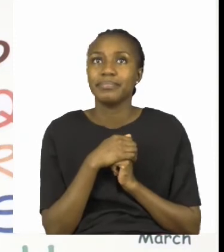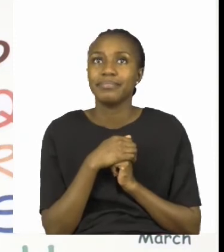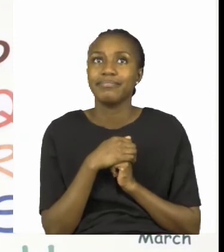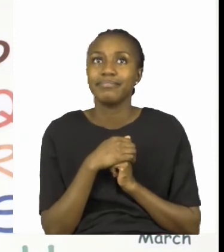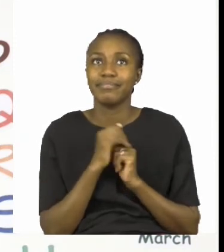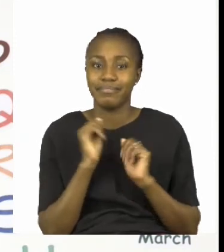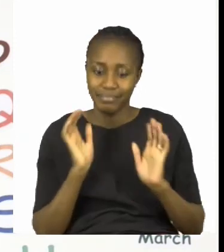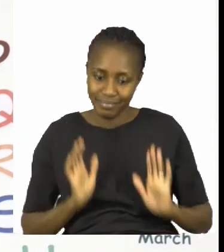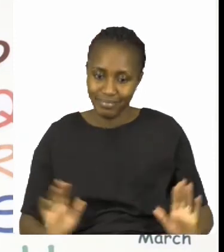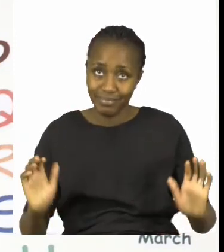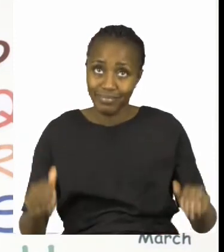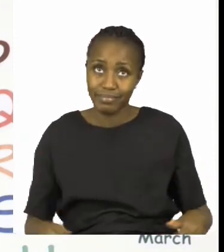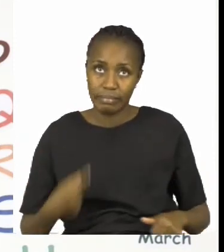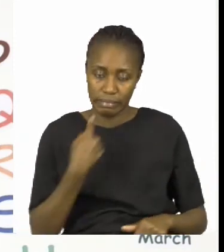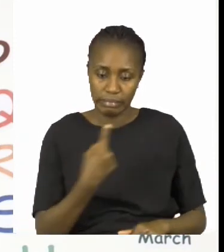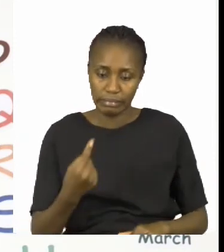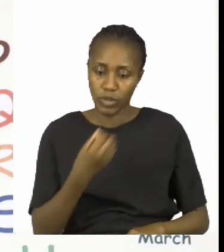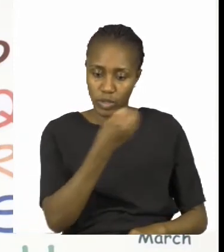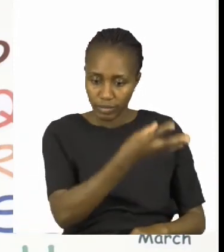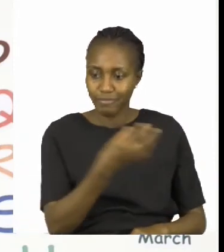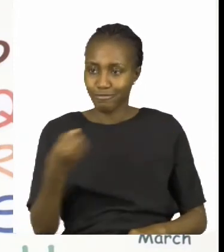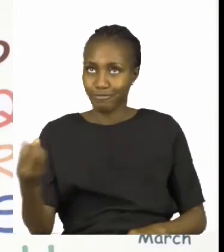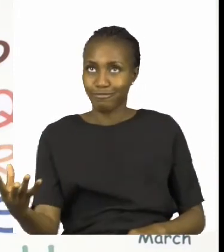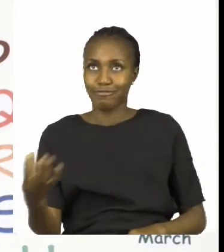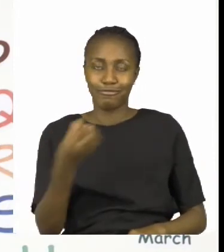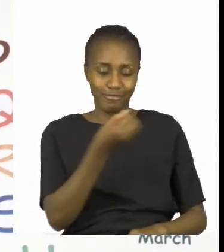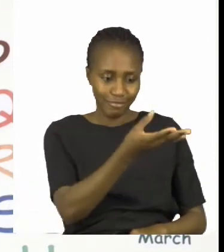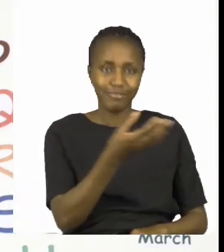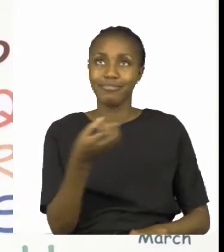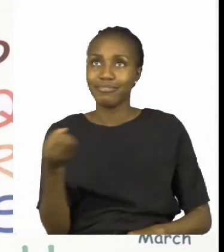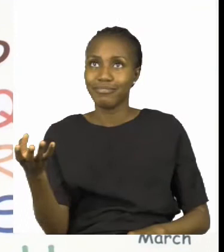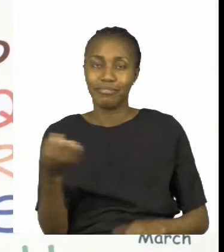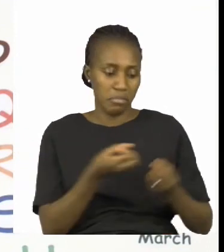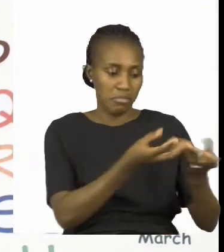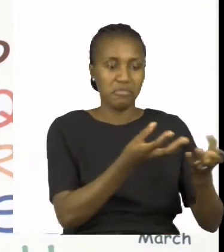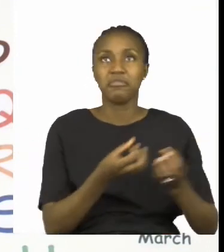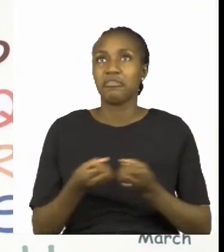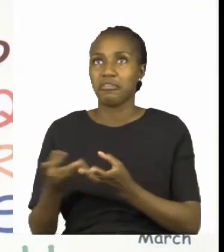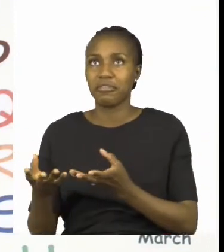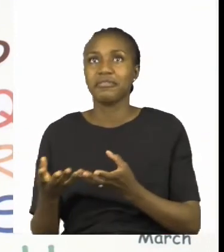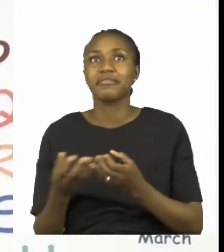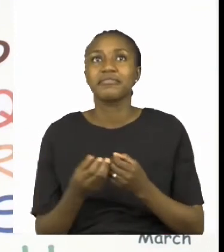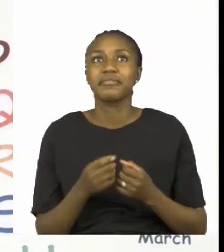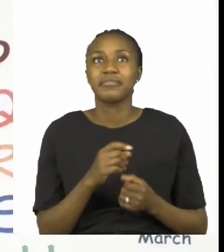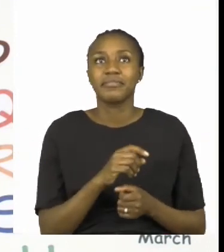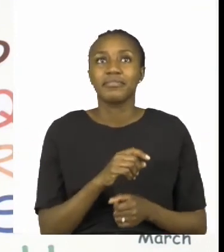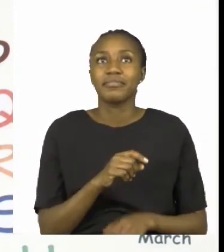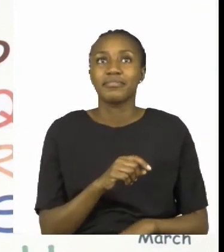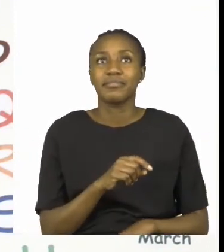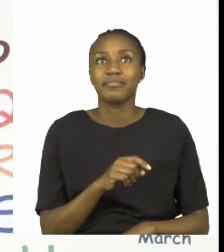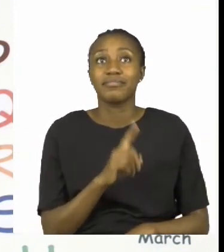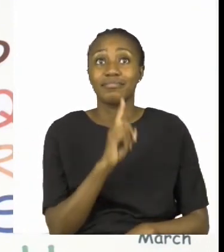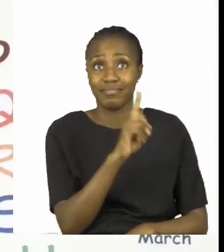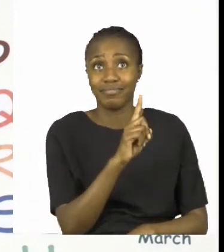are going to get 1 apple each until we are done counting to 8. So we say 1 for